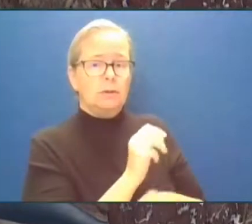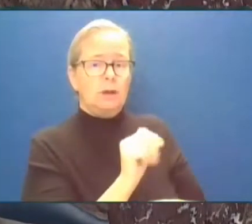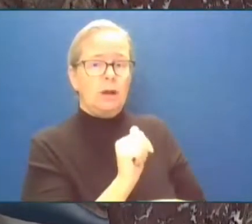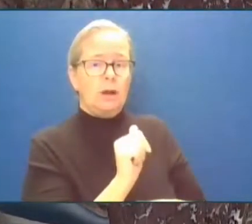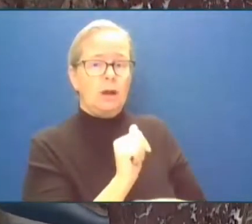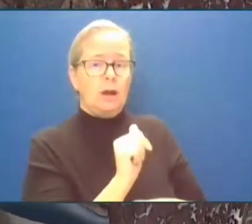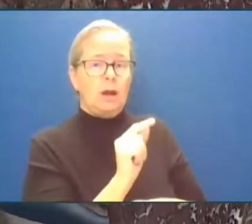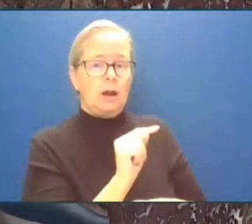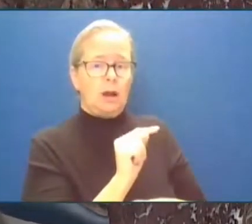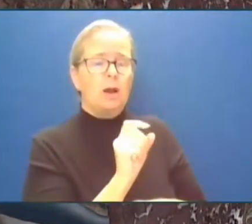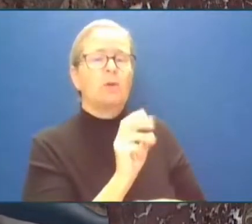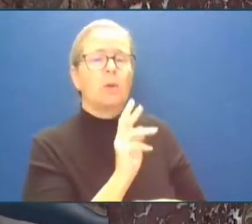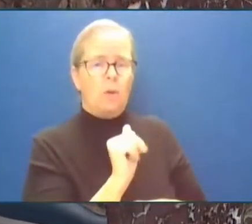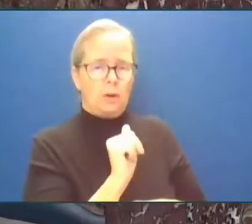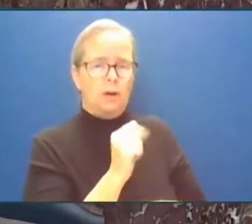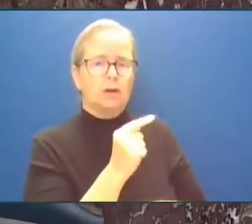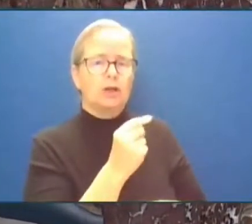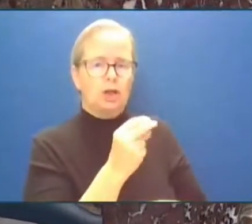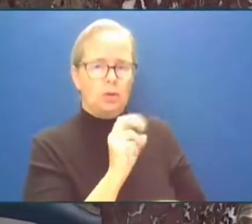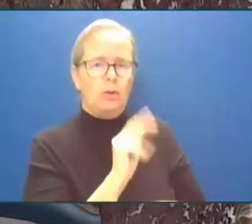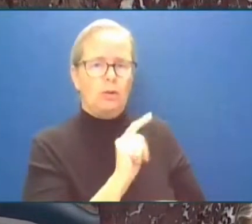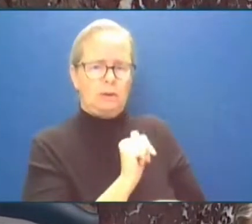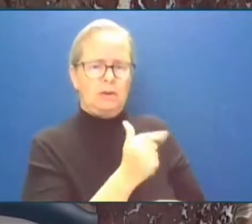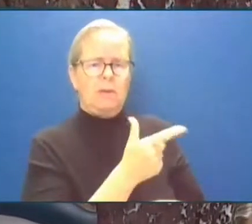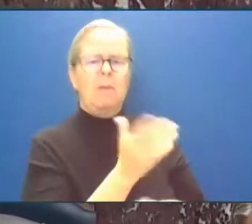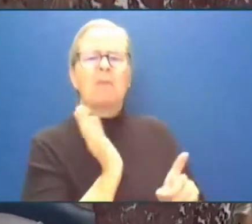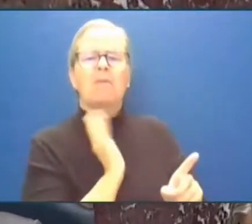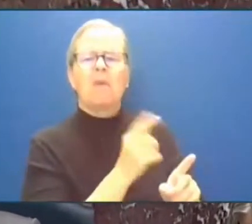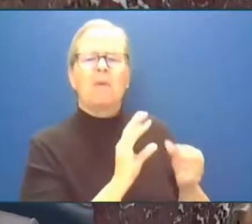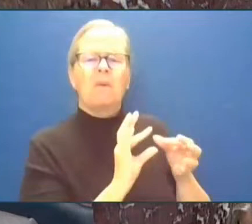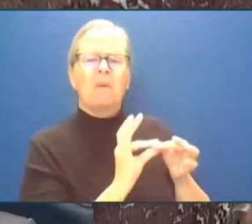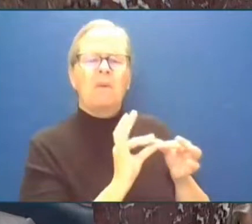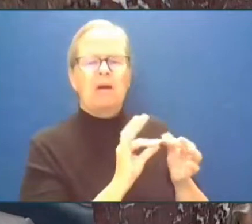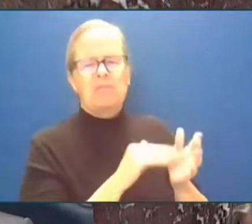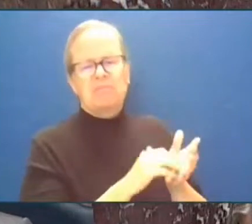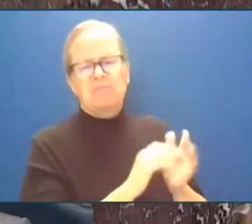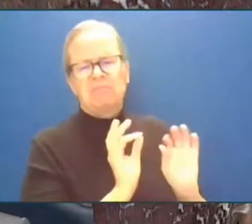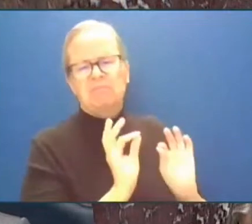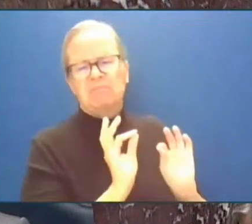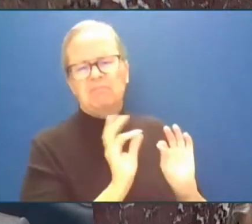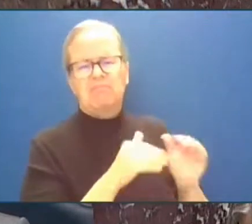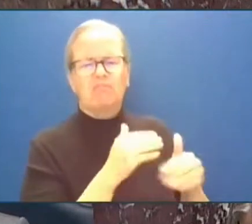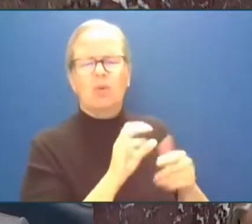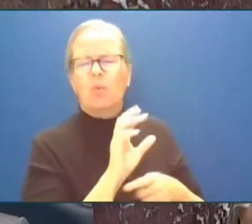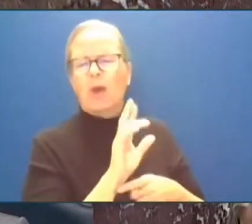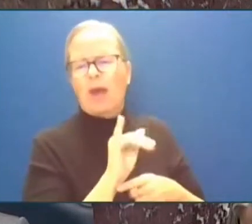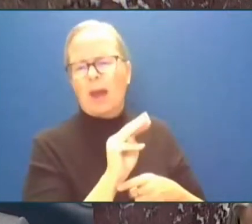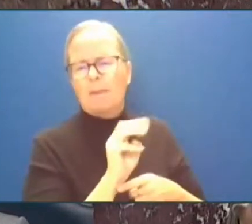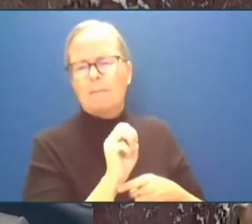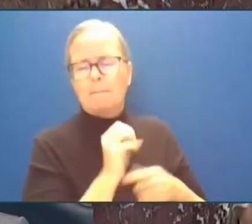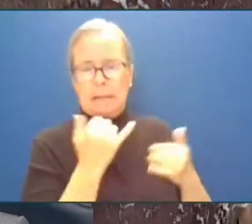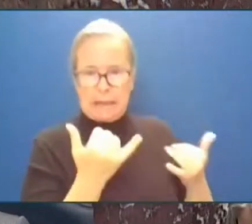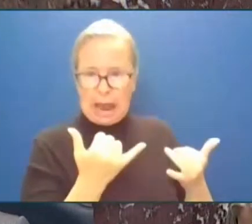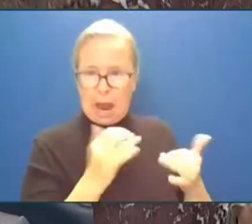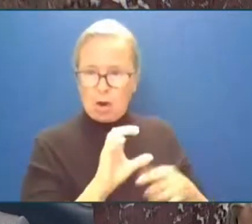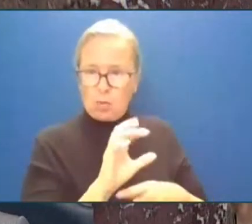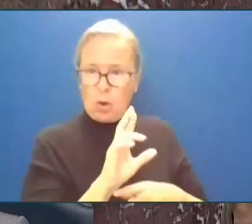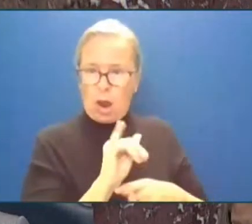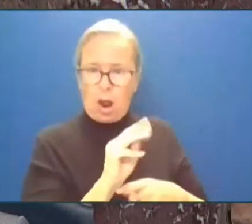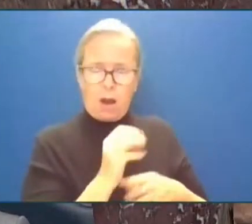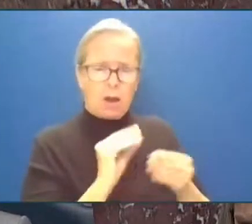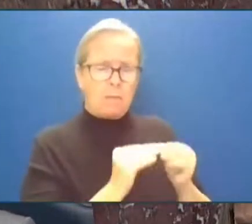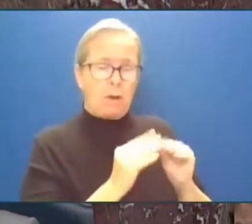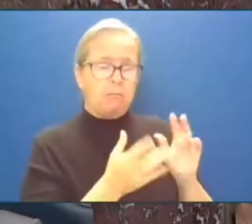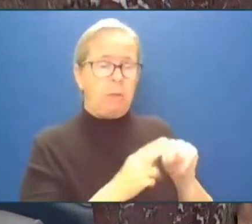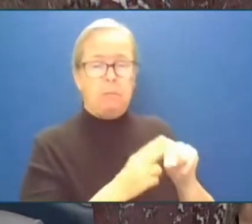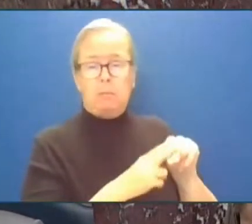worst explosion in random attacks and social chaos in the history of this province. Under